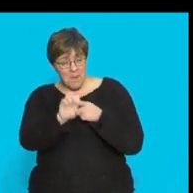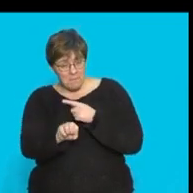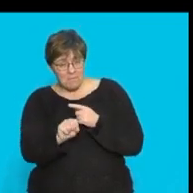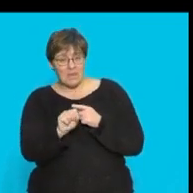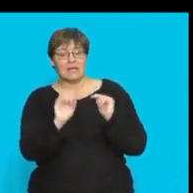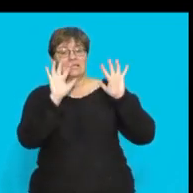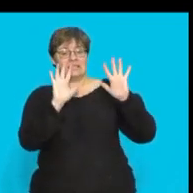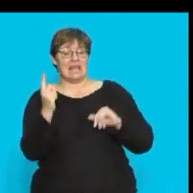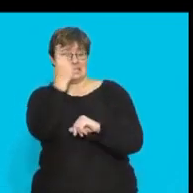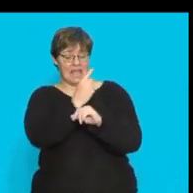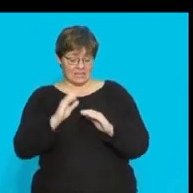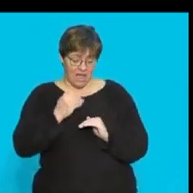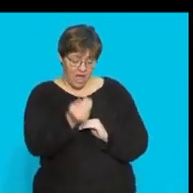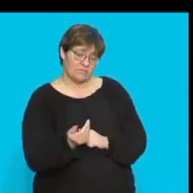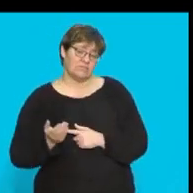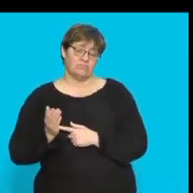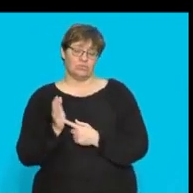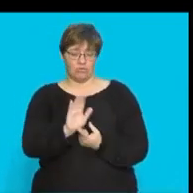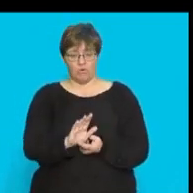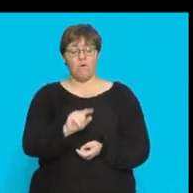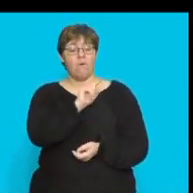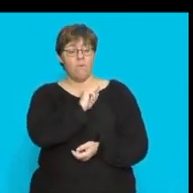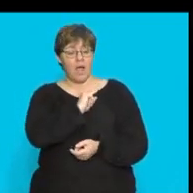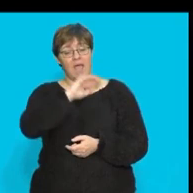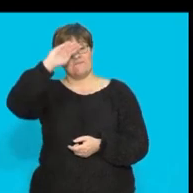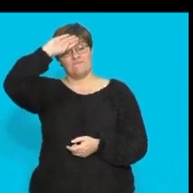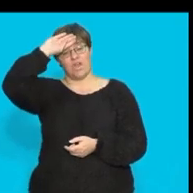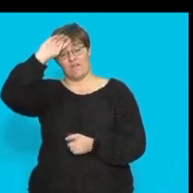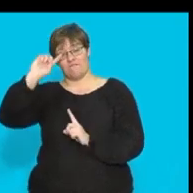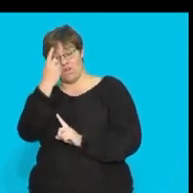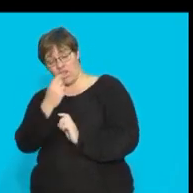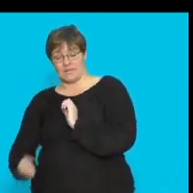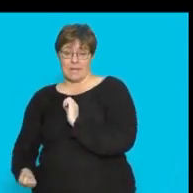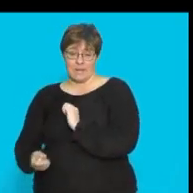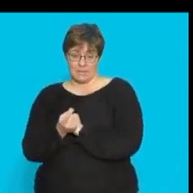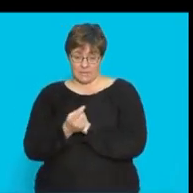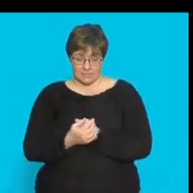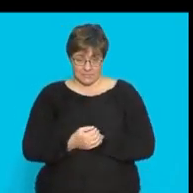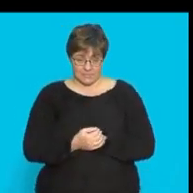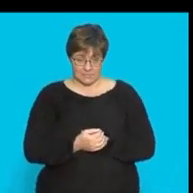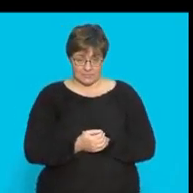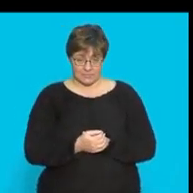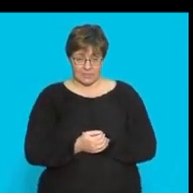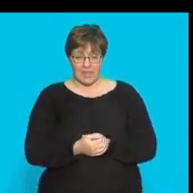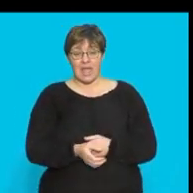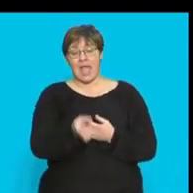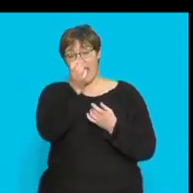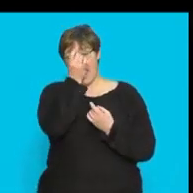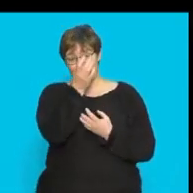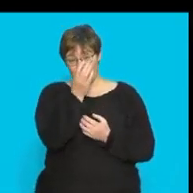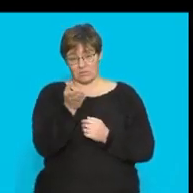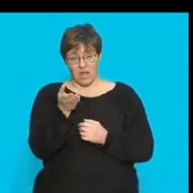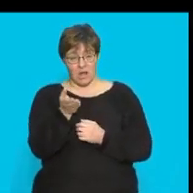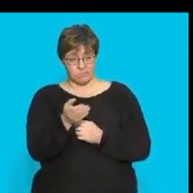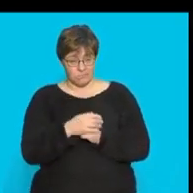after 10 days when the first fever attack occurs. Now there's a little bit of information